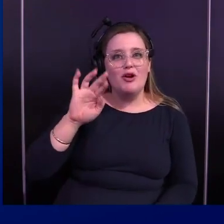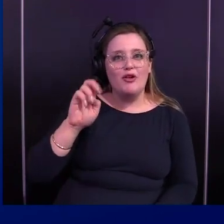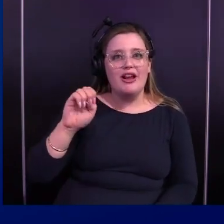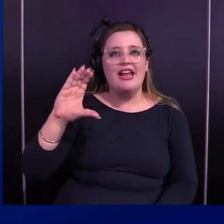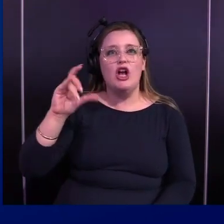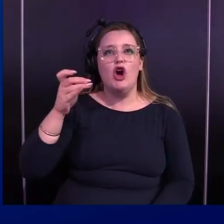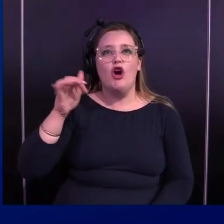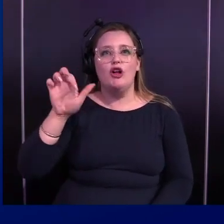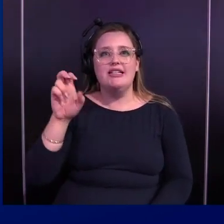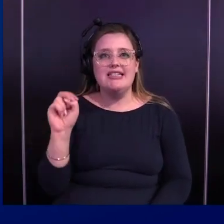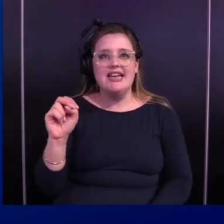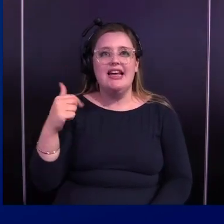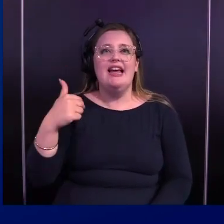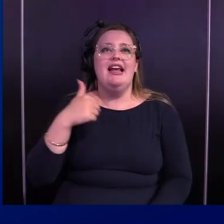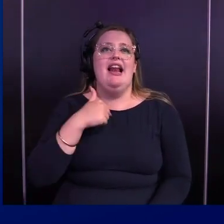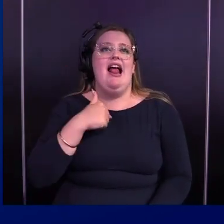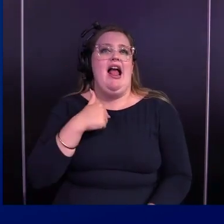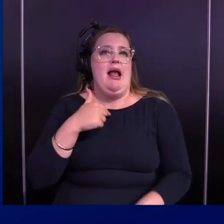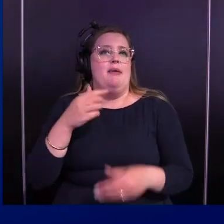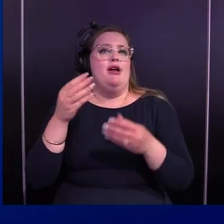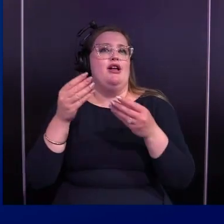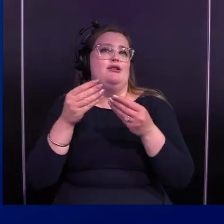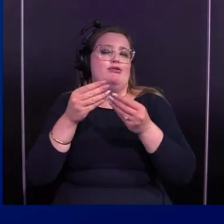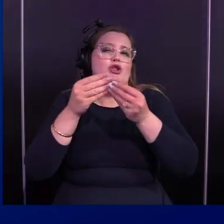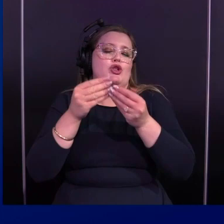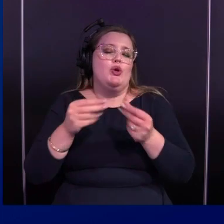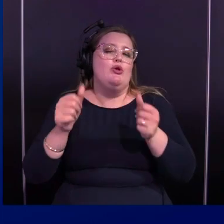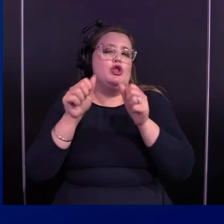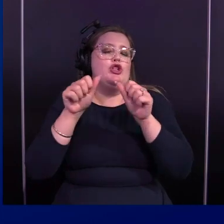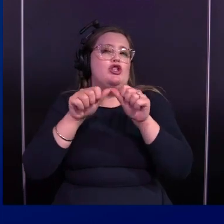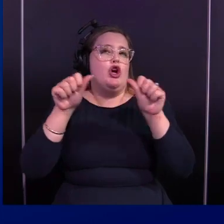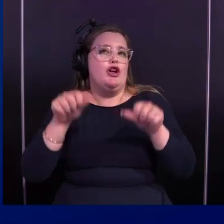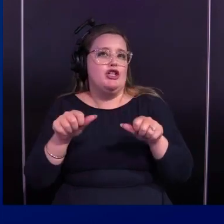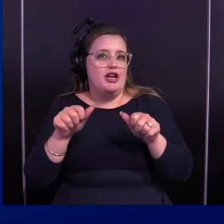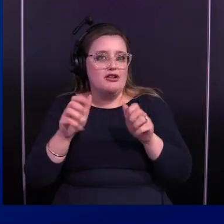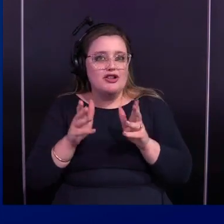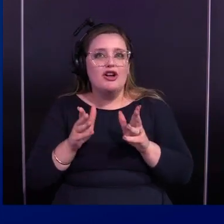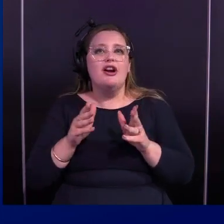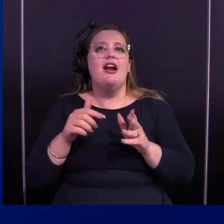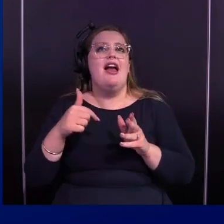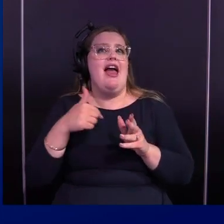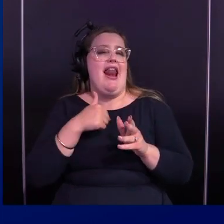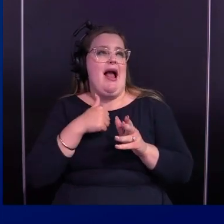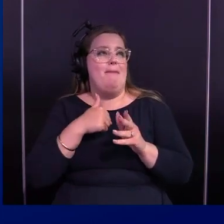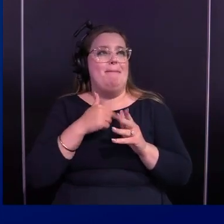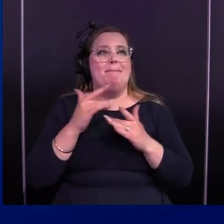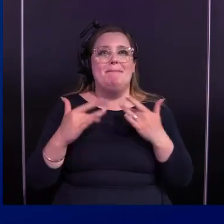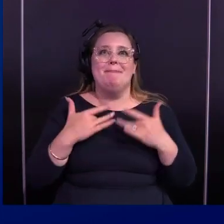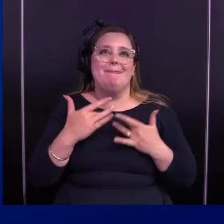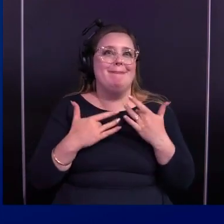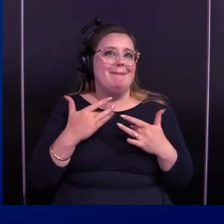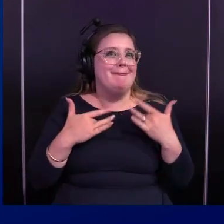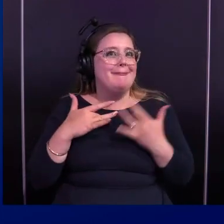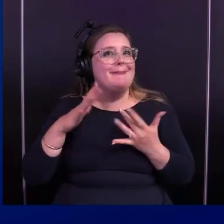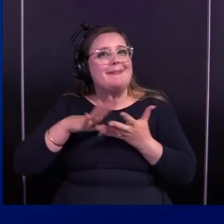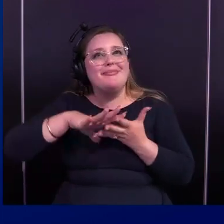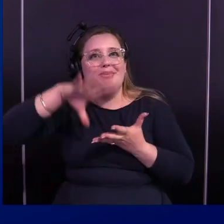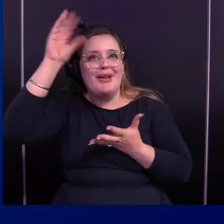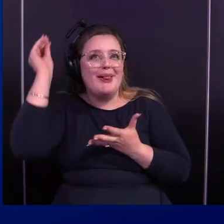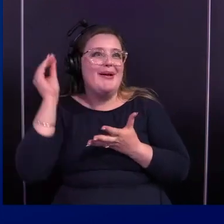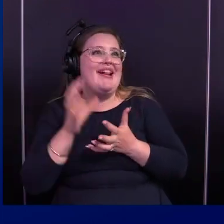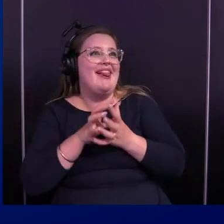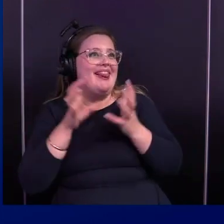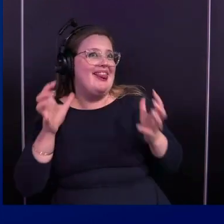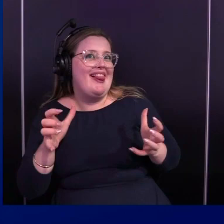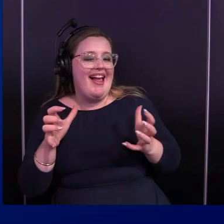manager for Partner Solutions Architecture, and I am so excited to learn a ton today in this session. Kyle said I will be learning a lot, and